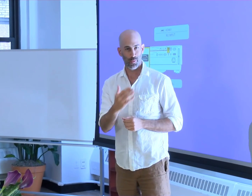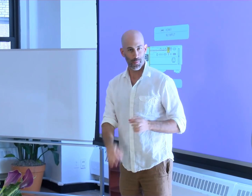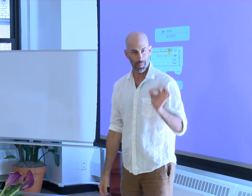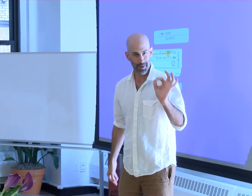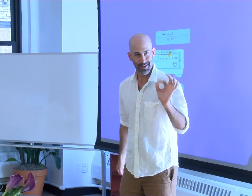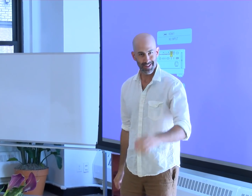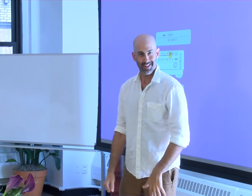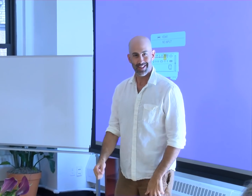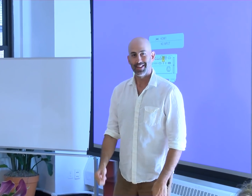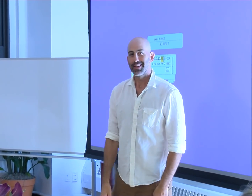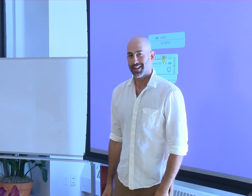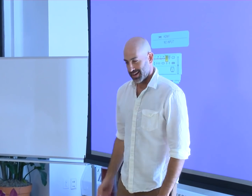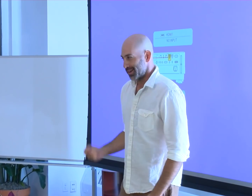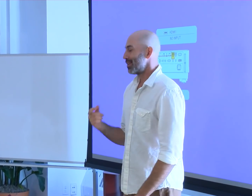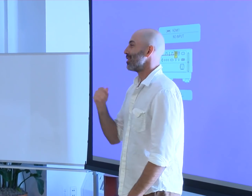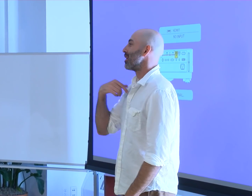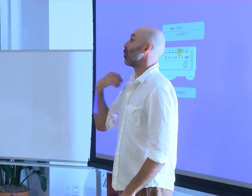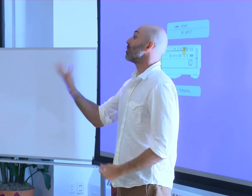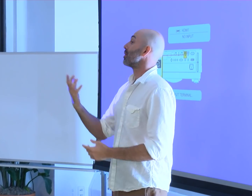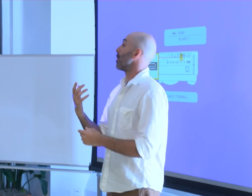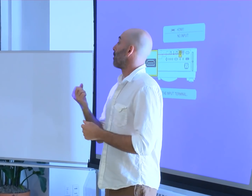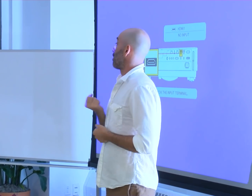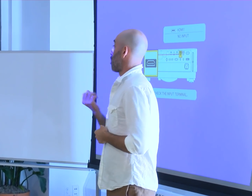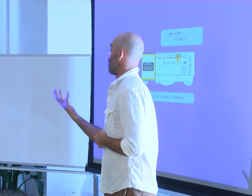forward. So thank you.